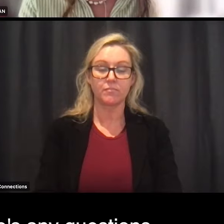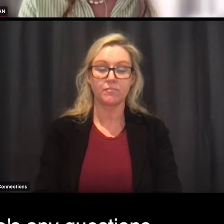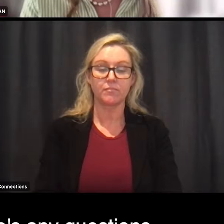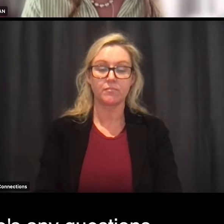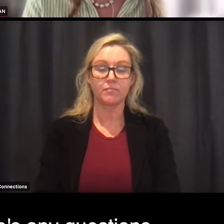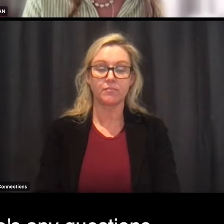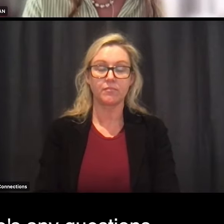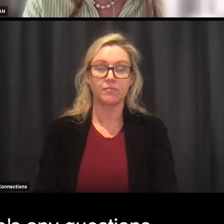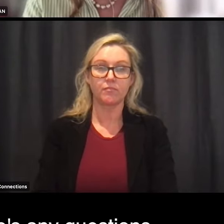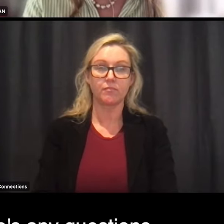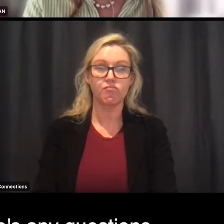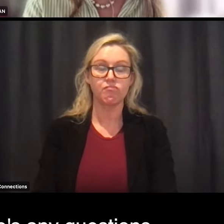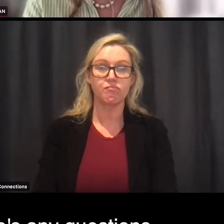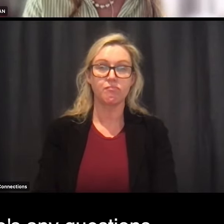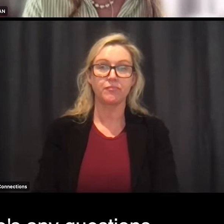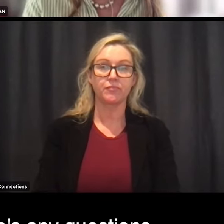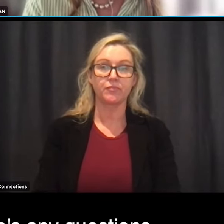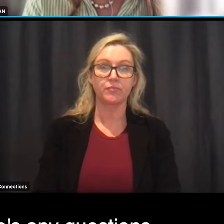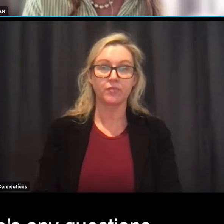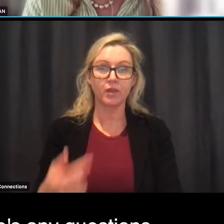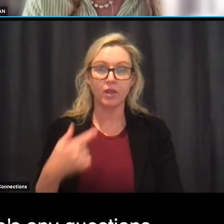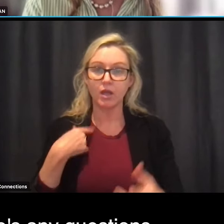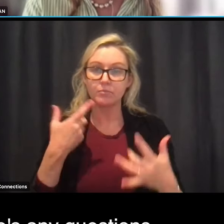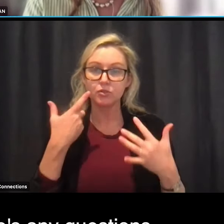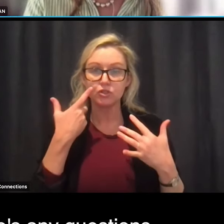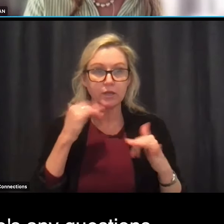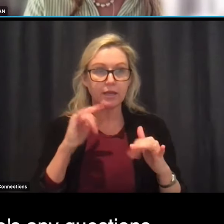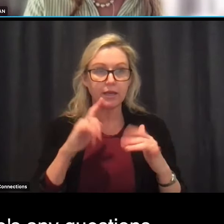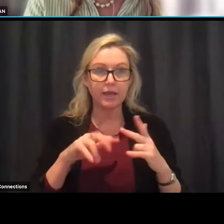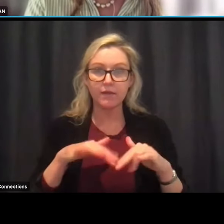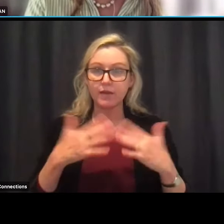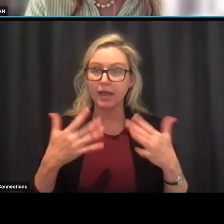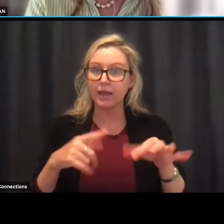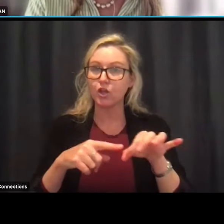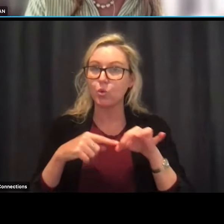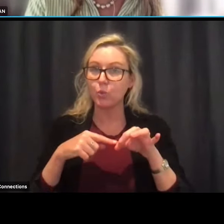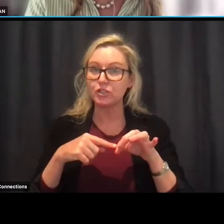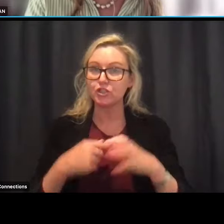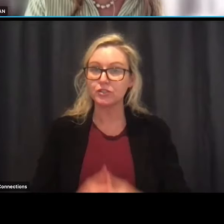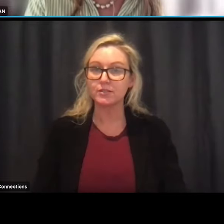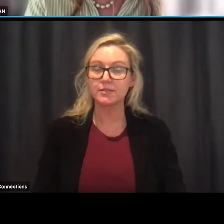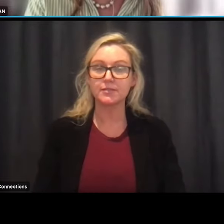And I'm just looking to see if there's any questions.